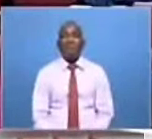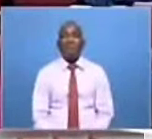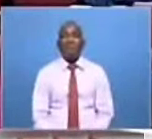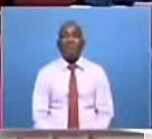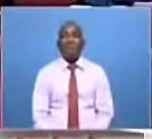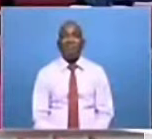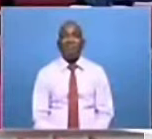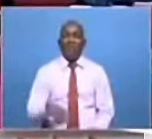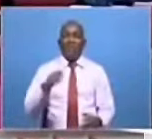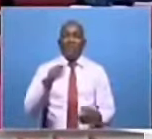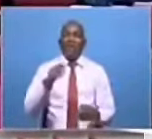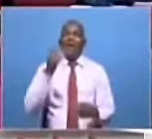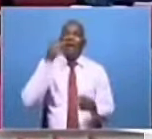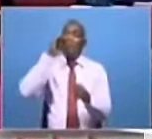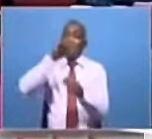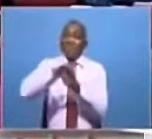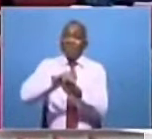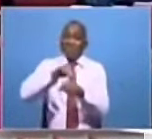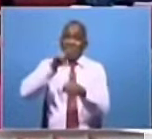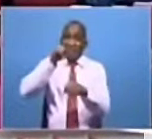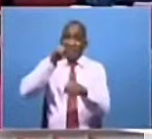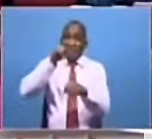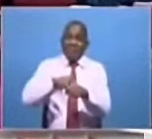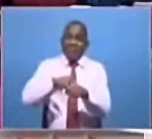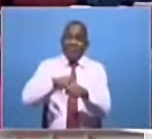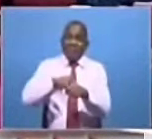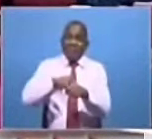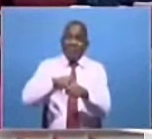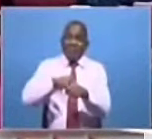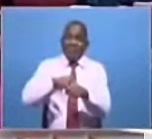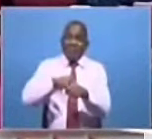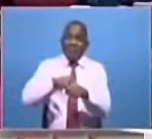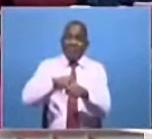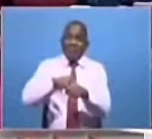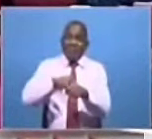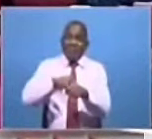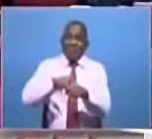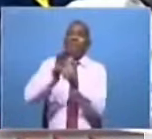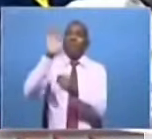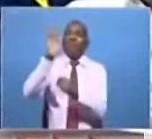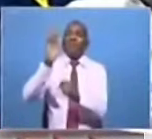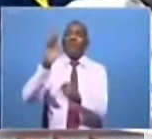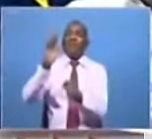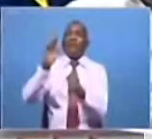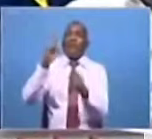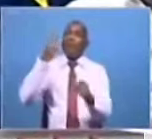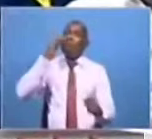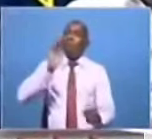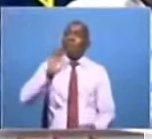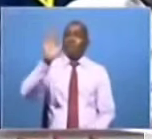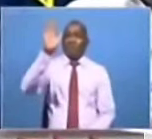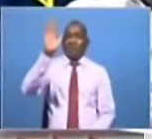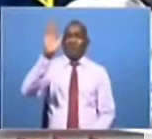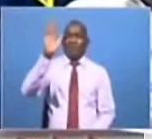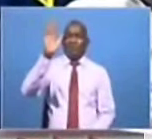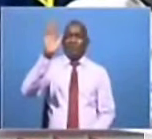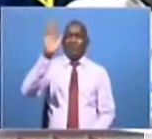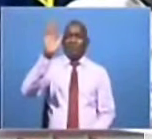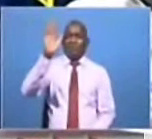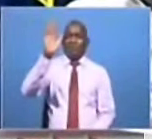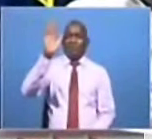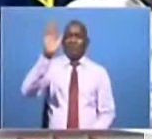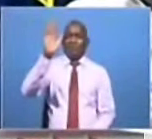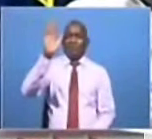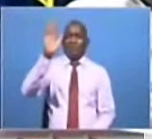They were sworn to during the interlocutory application. My lords, affidavit sworn to during... No, I'm